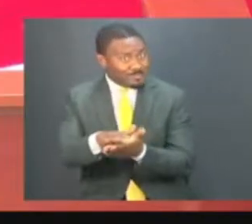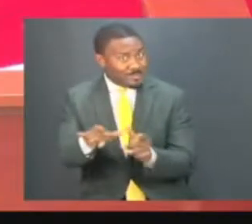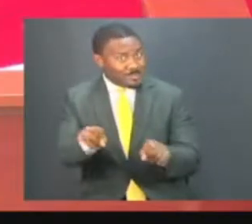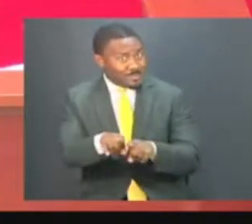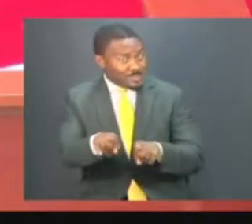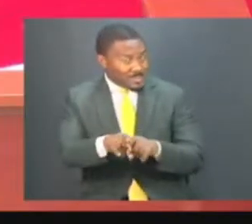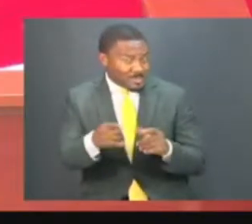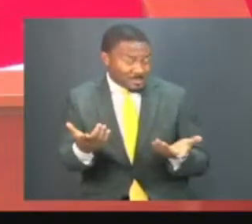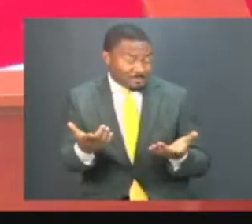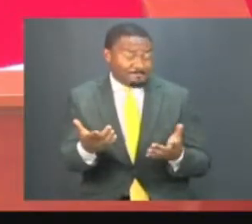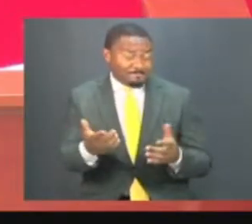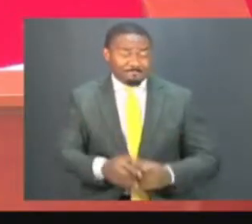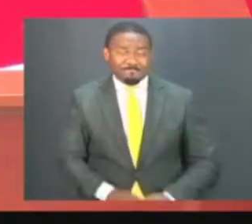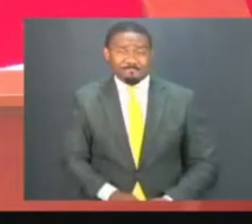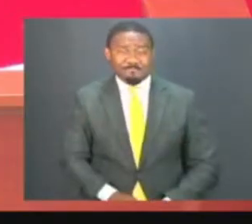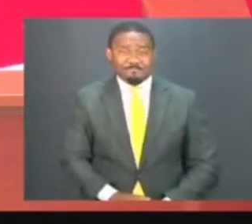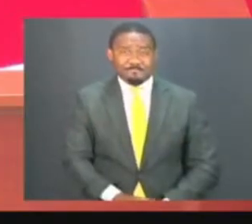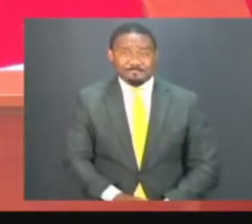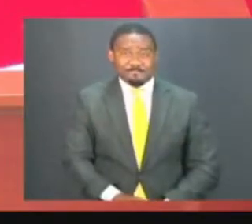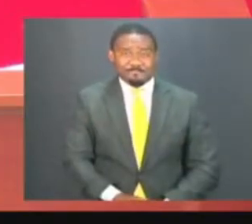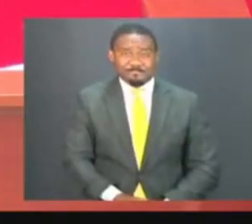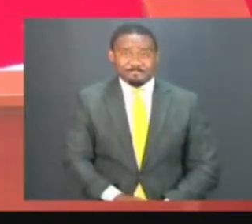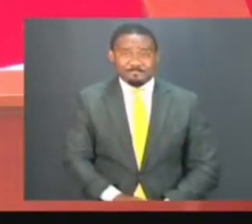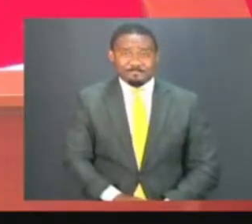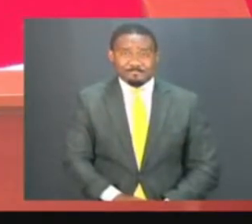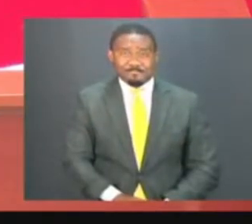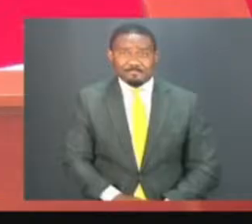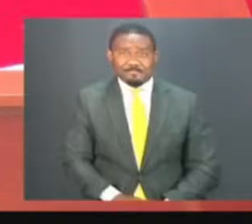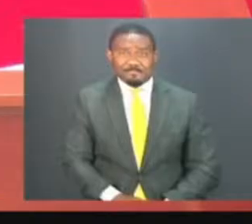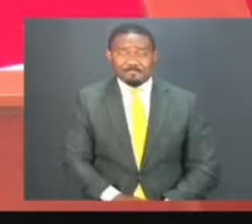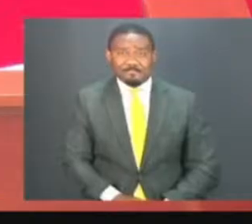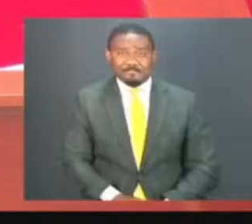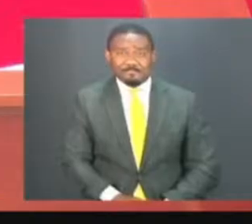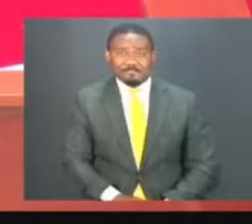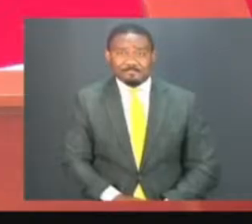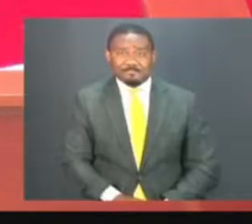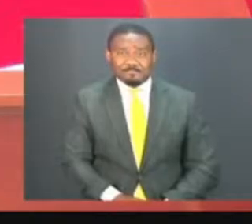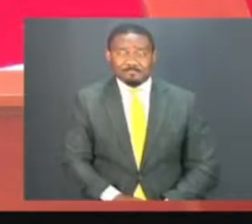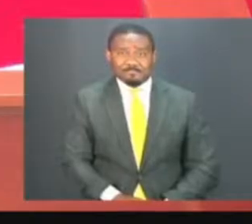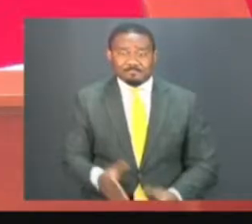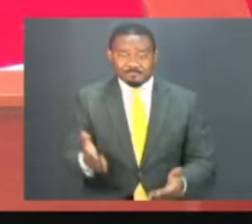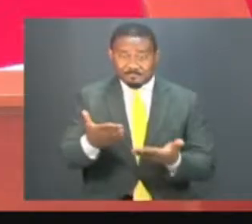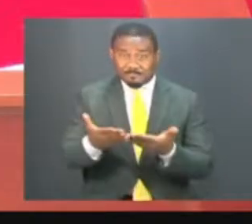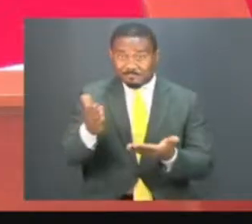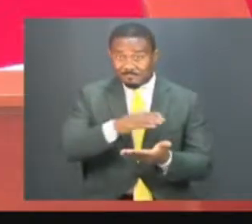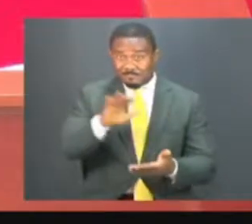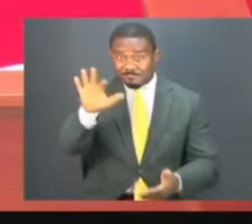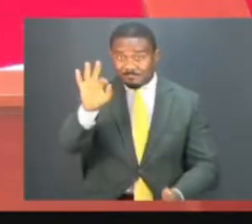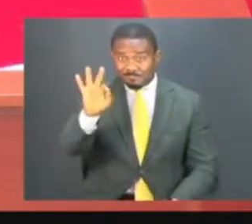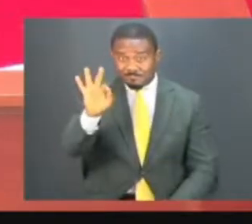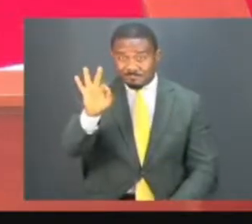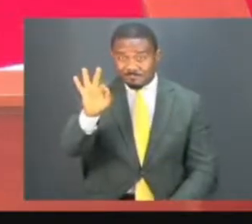exactly happened on the floor of the House yesterday. Page 9.